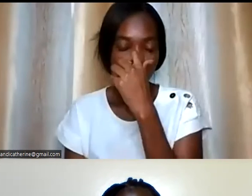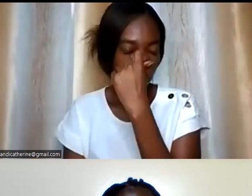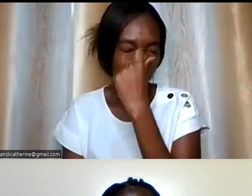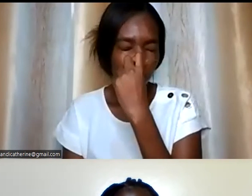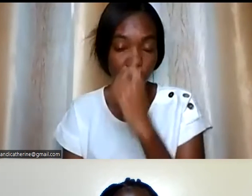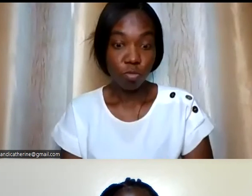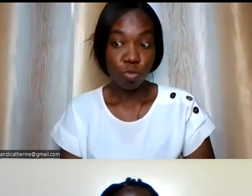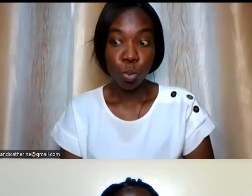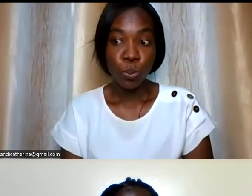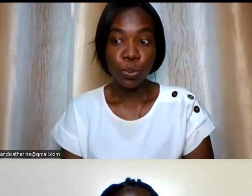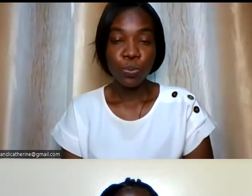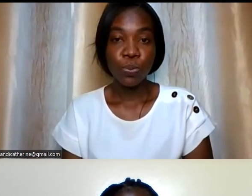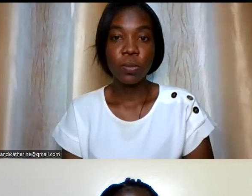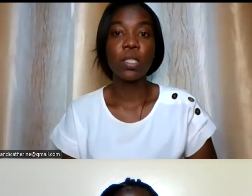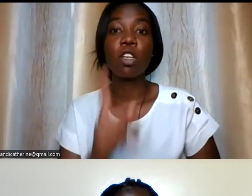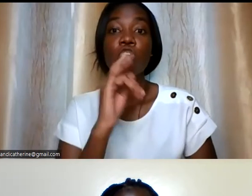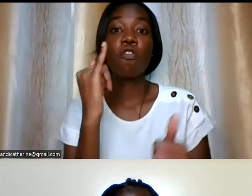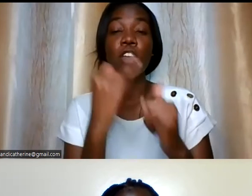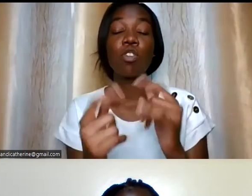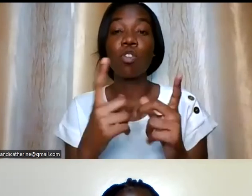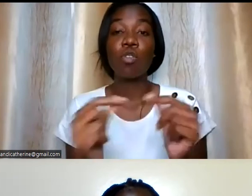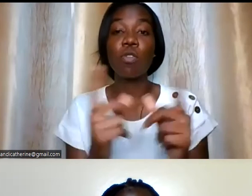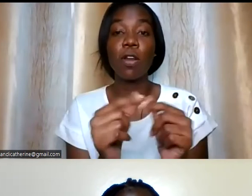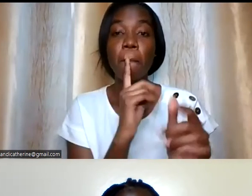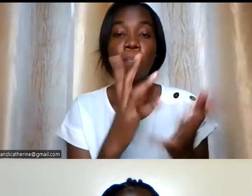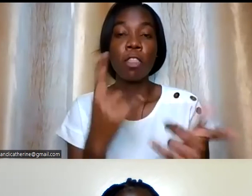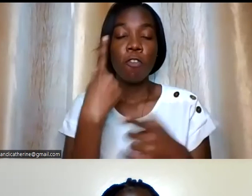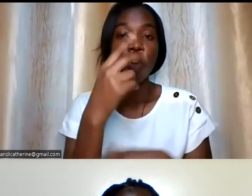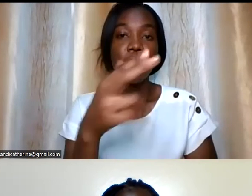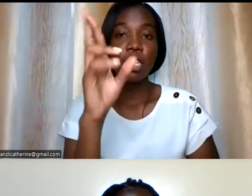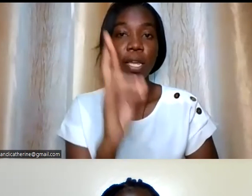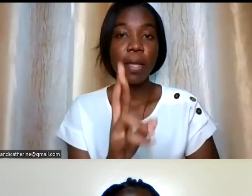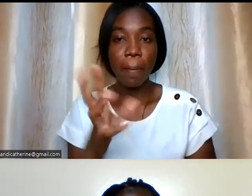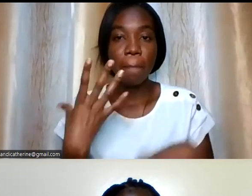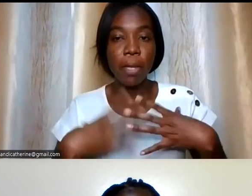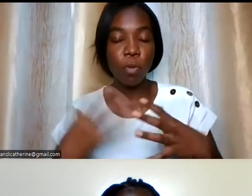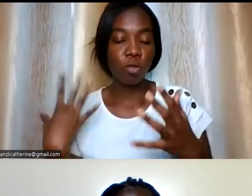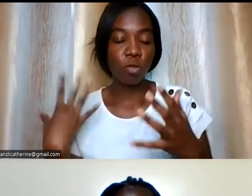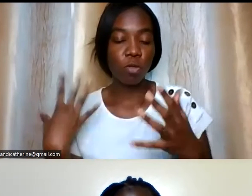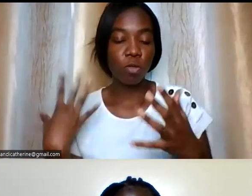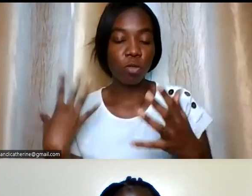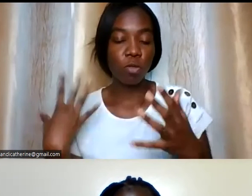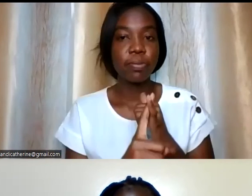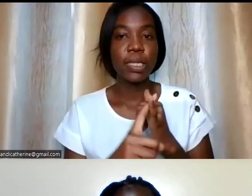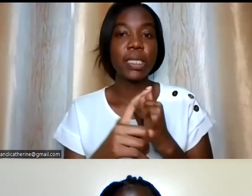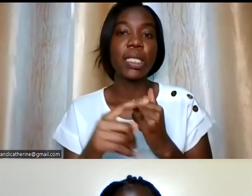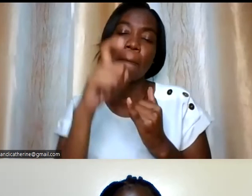My parting shot is that for the HR people, one, take care of